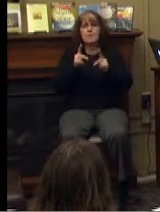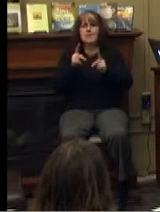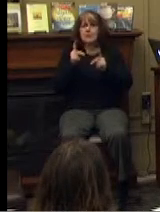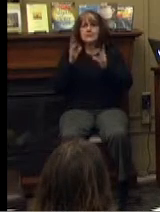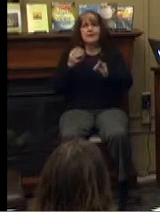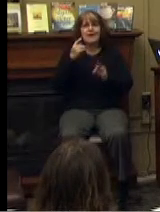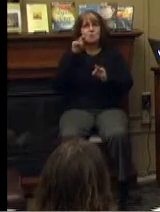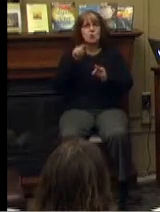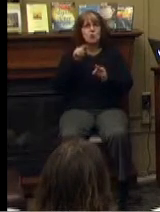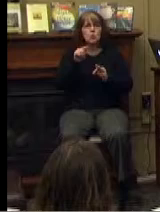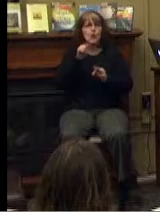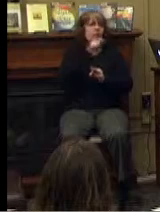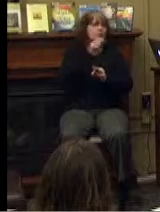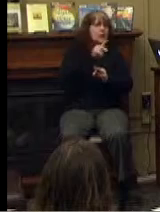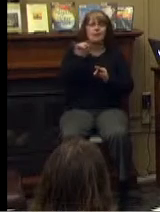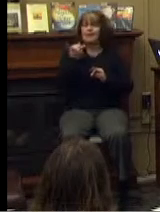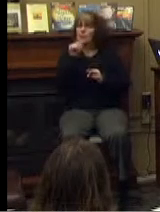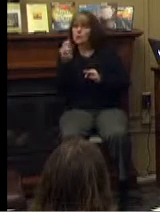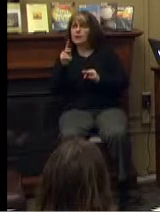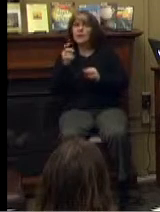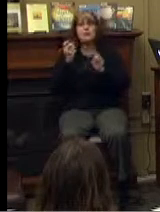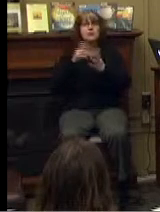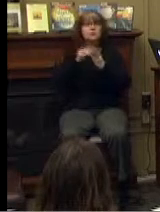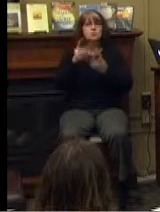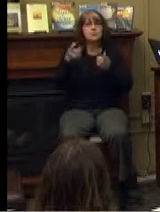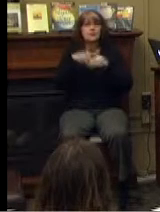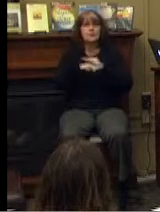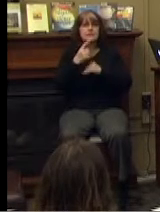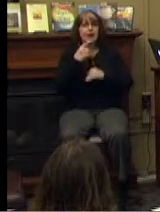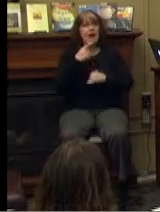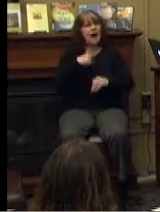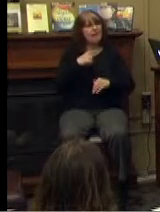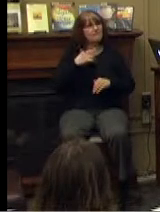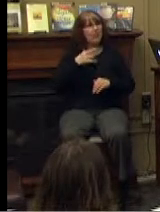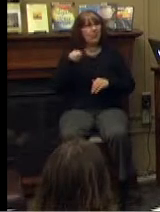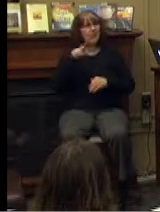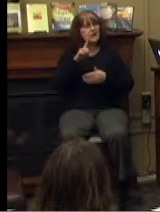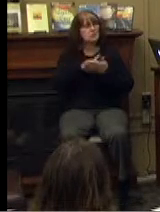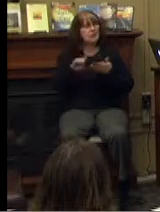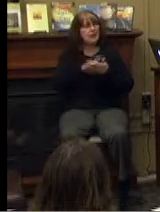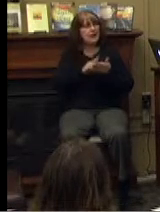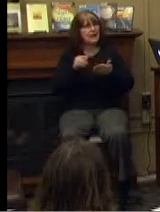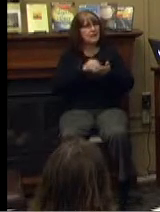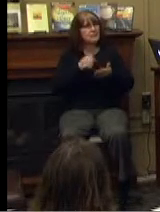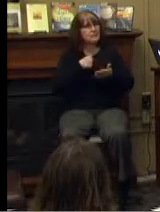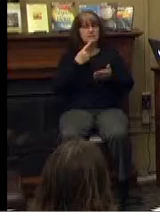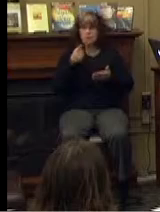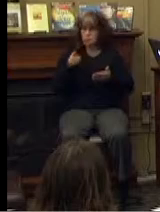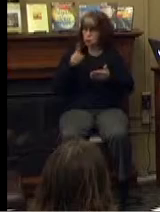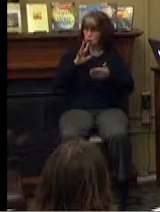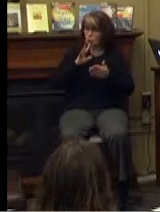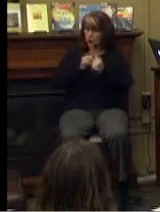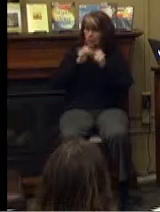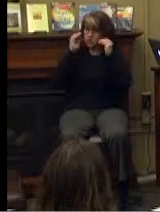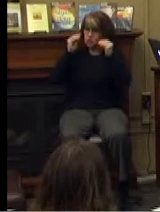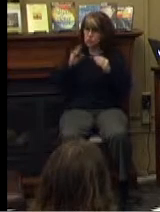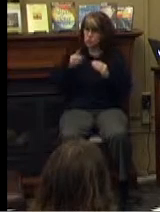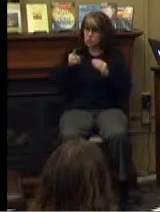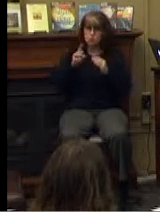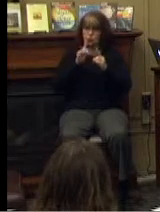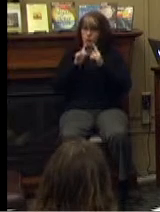okay. Many students come in and they start talking and they're like, I felt discriminated against. I'm like, did you talk to the instructor? Did you talk to